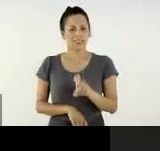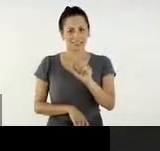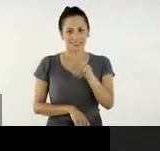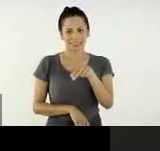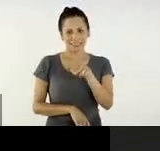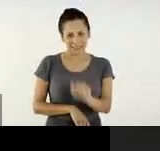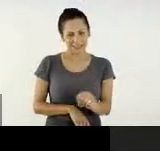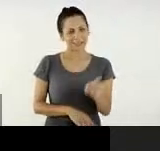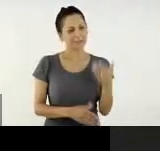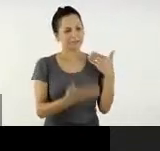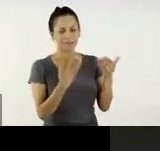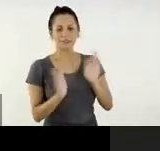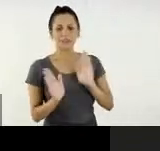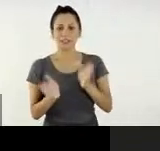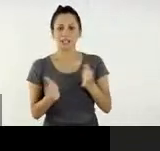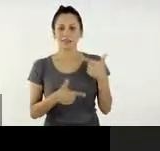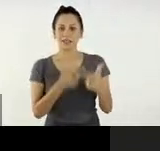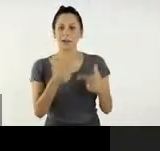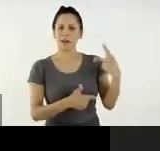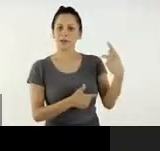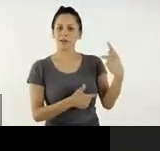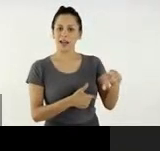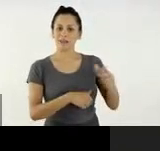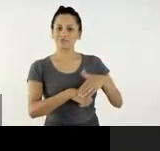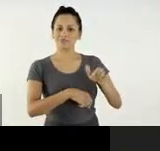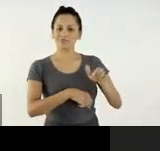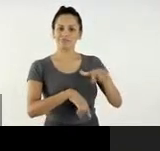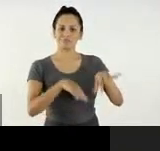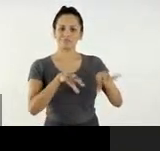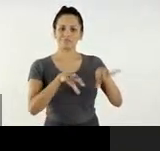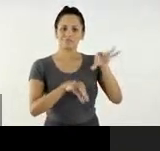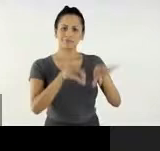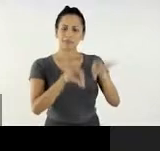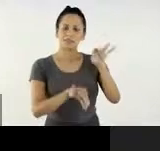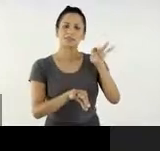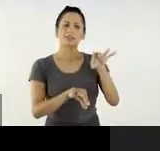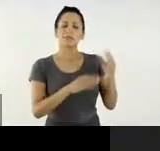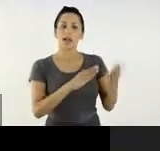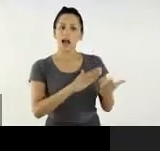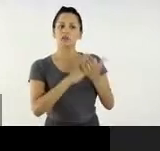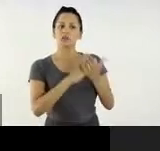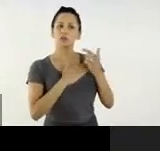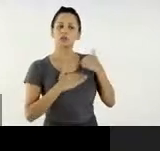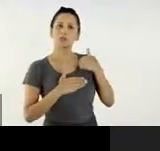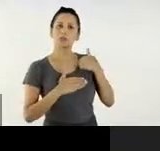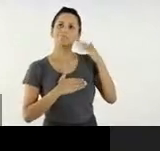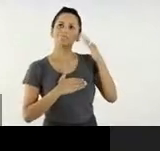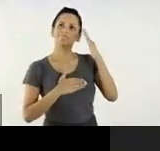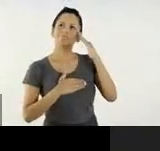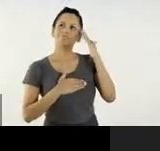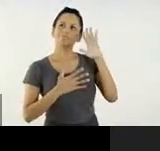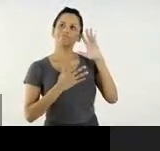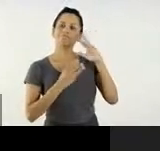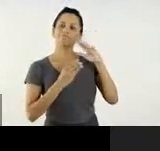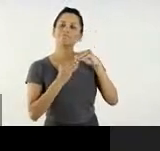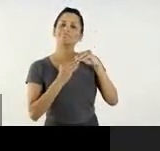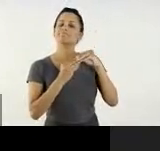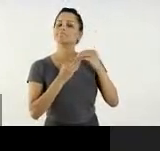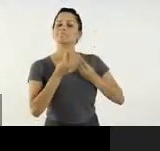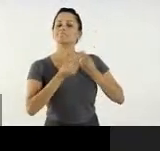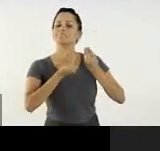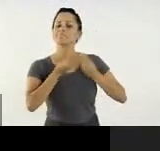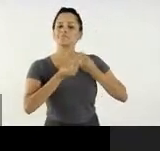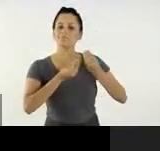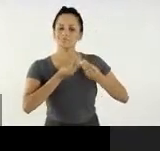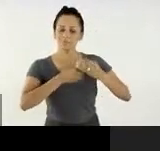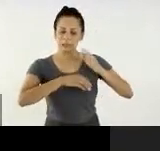to shape my own understanding of really what experimental feminist